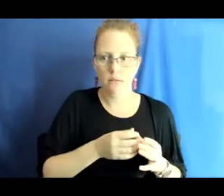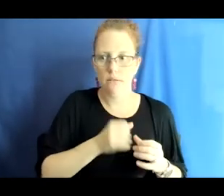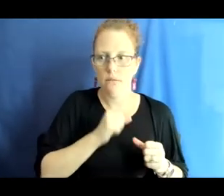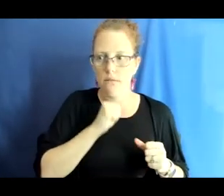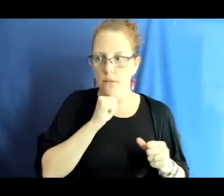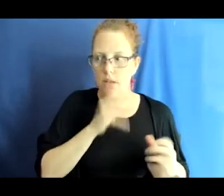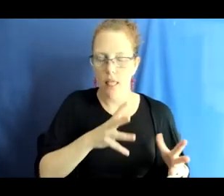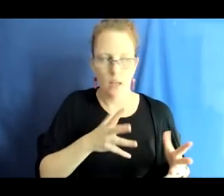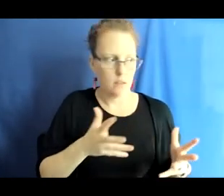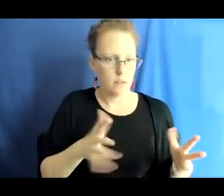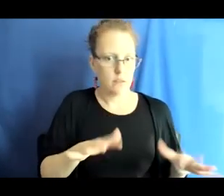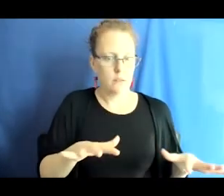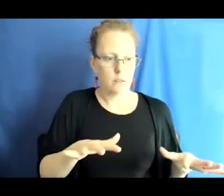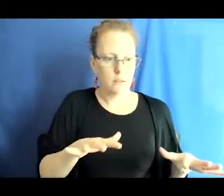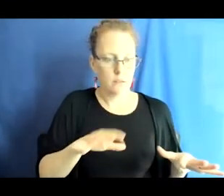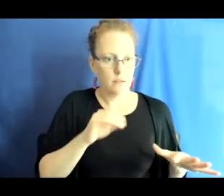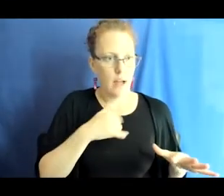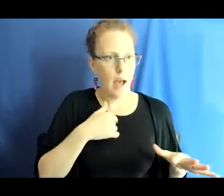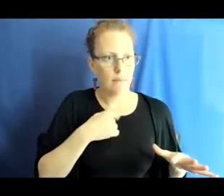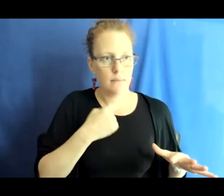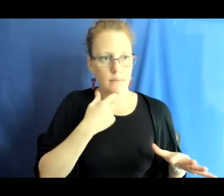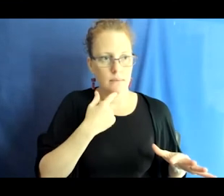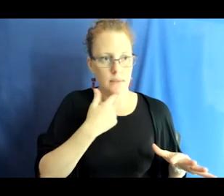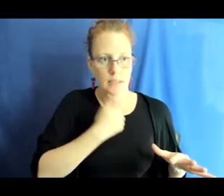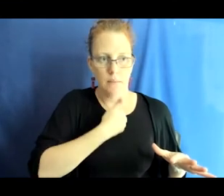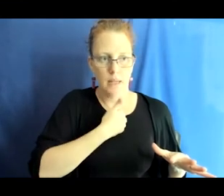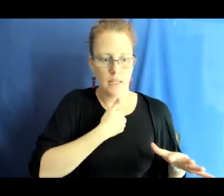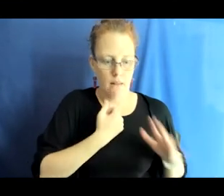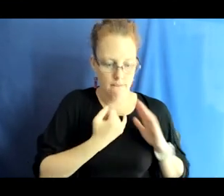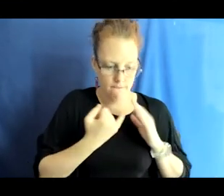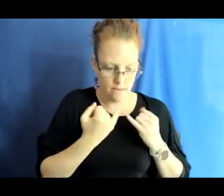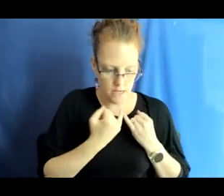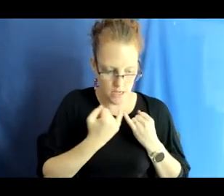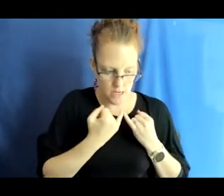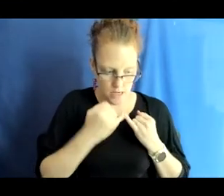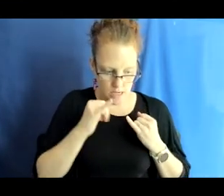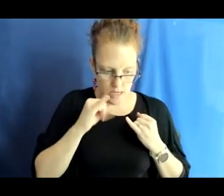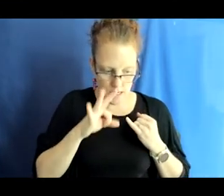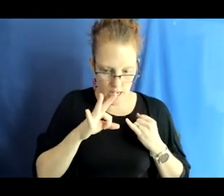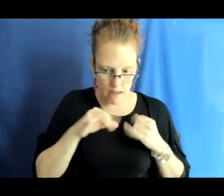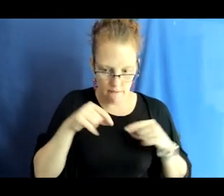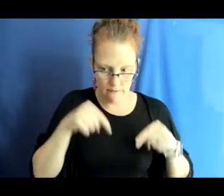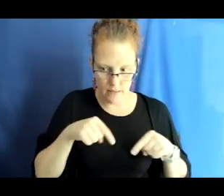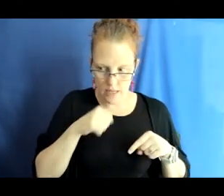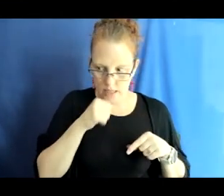I'm just saying to myself, okay, if this kind of goes south, we're just gonna pull the plug. I don't want to make this film anymore. And